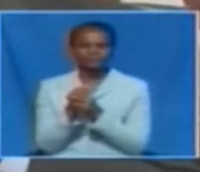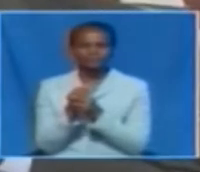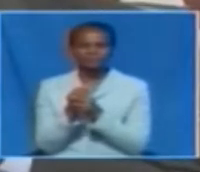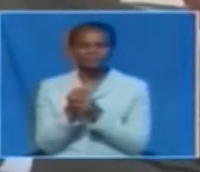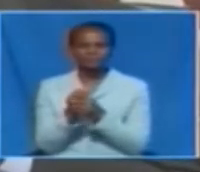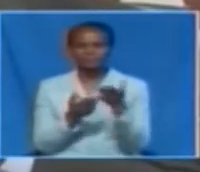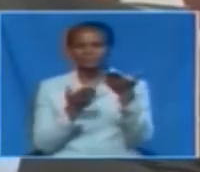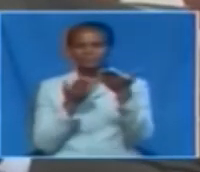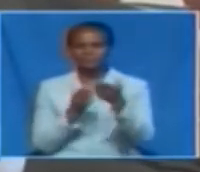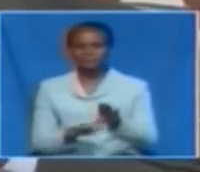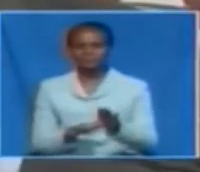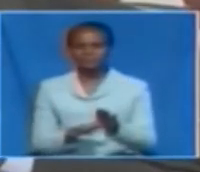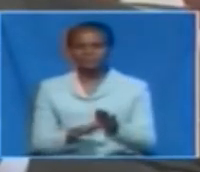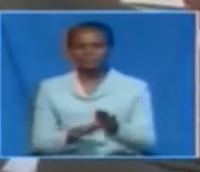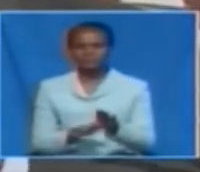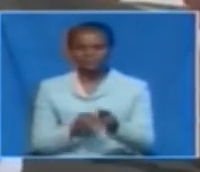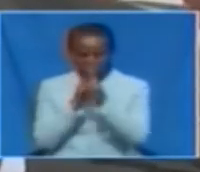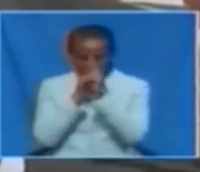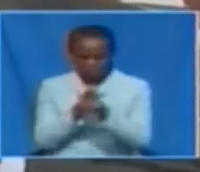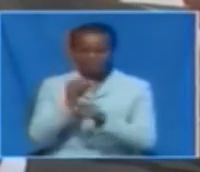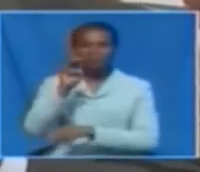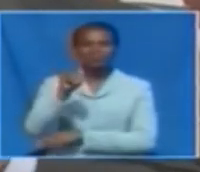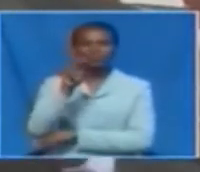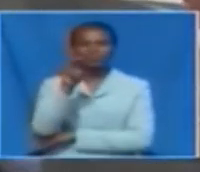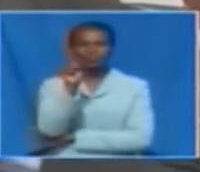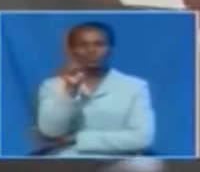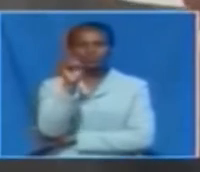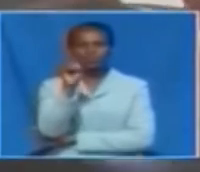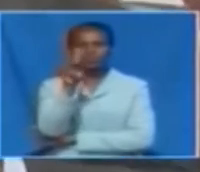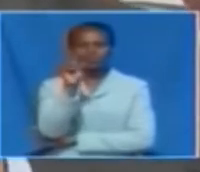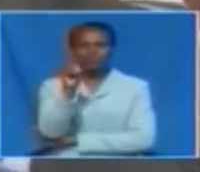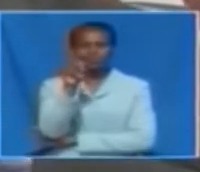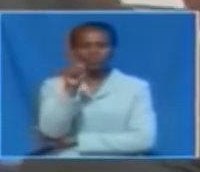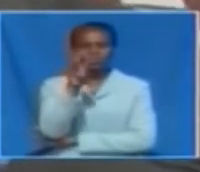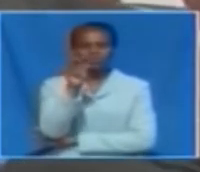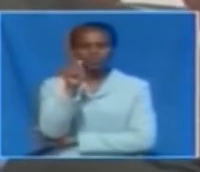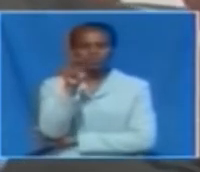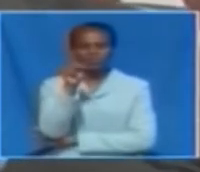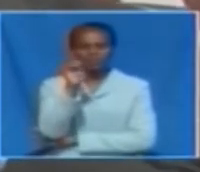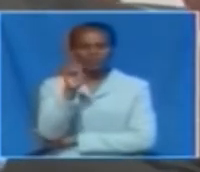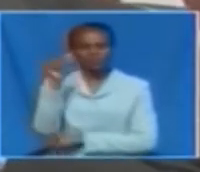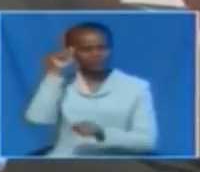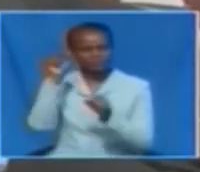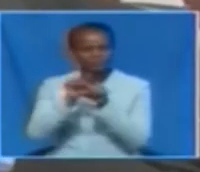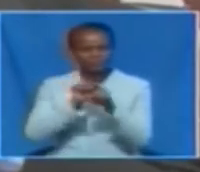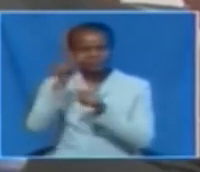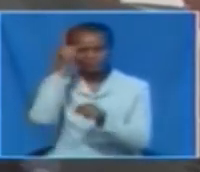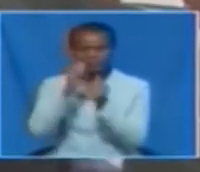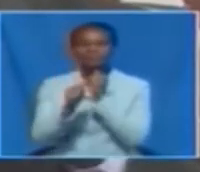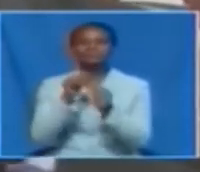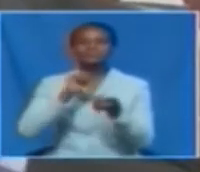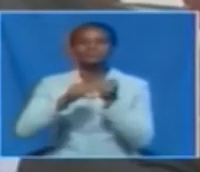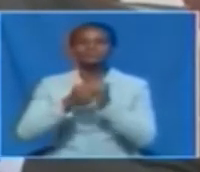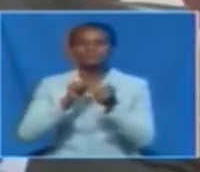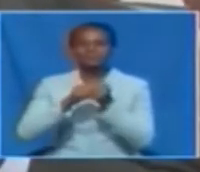The late Honorable Musokotwane agreed because of pressure to go to a convention. And they said